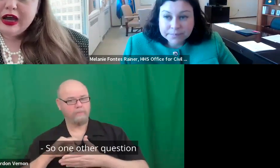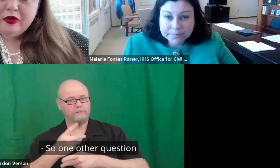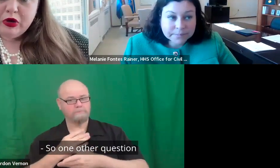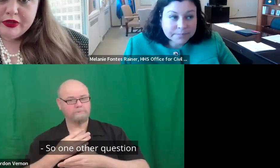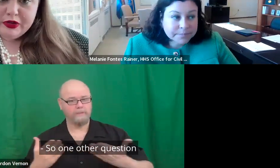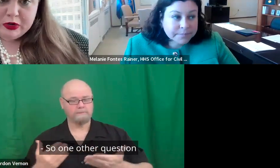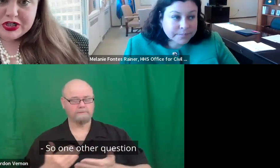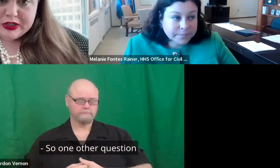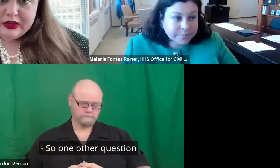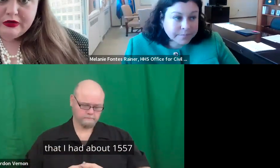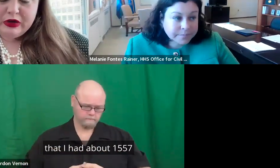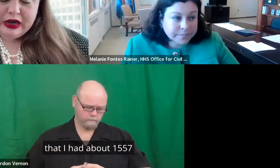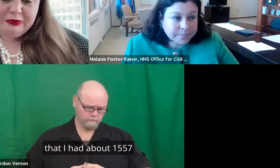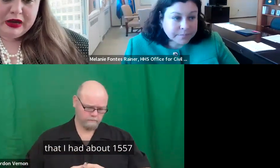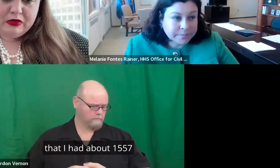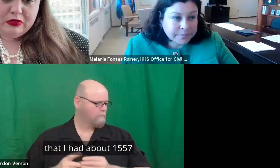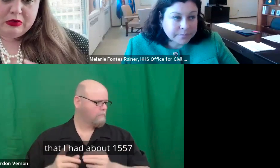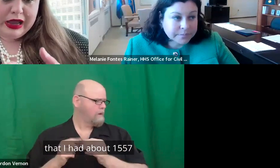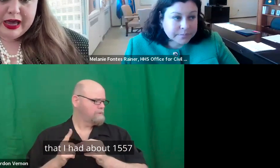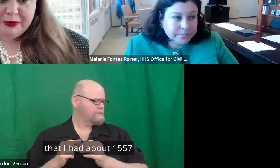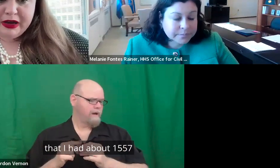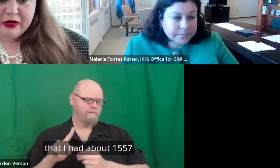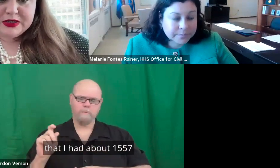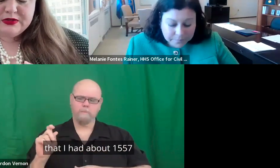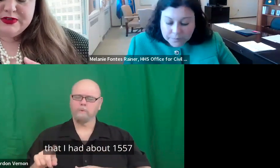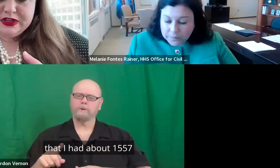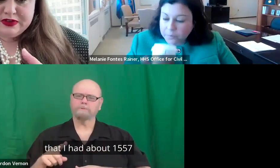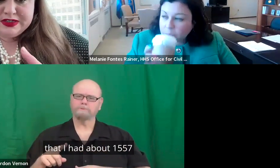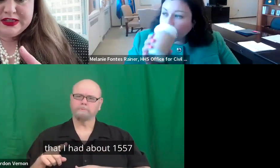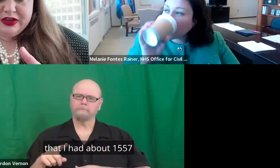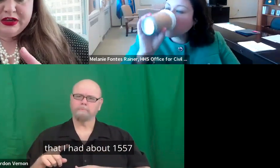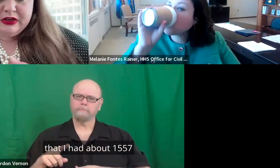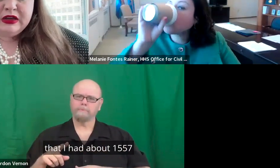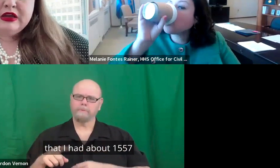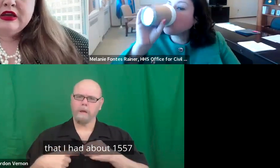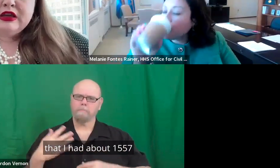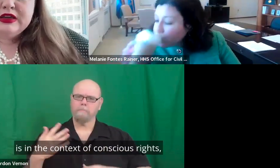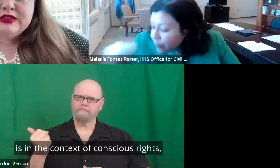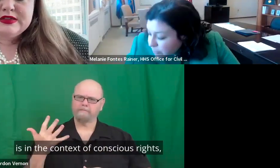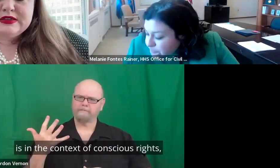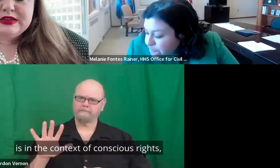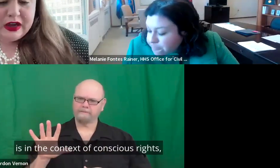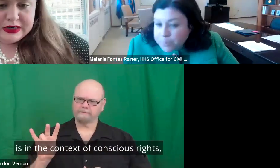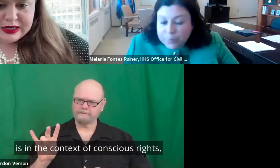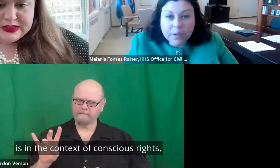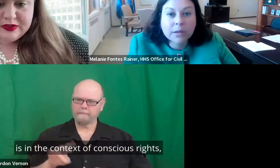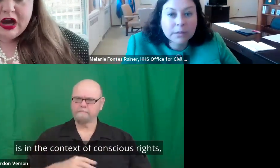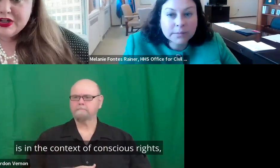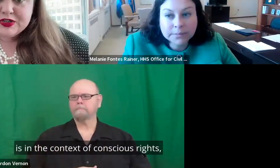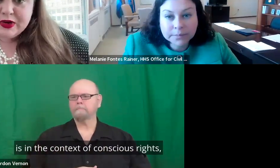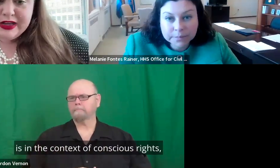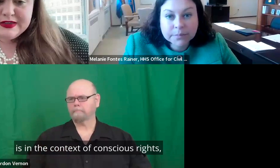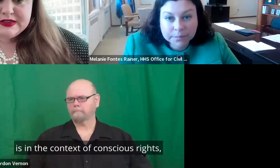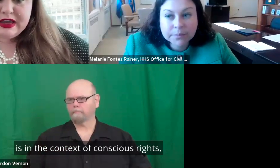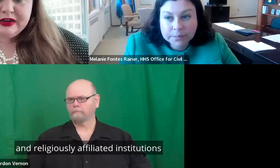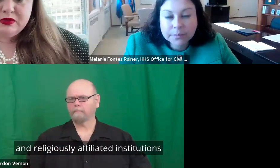So one other question that I had about 1557 is in the context of